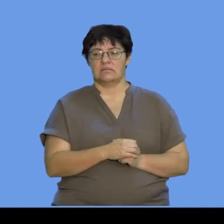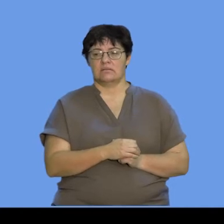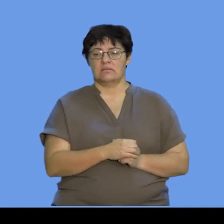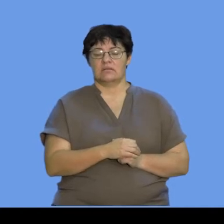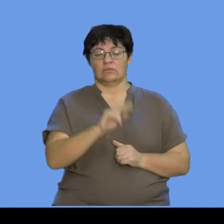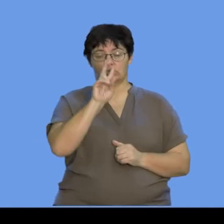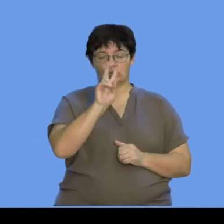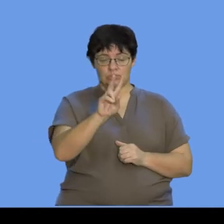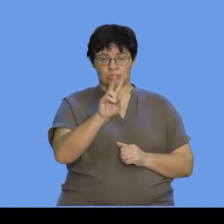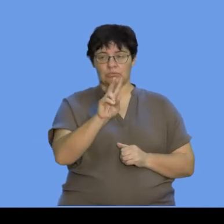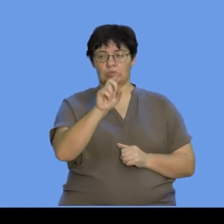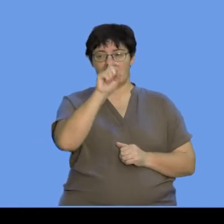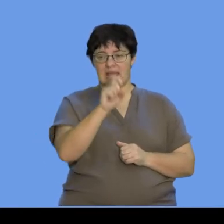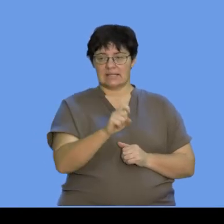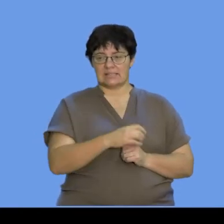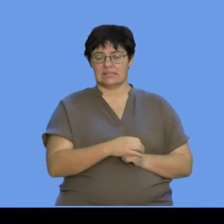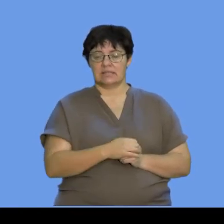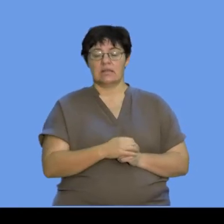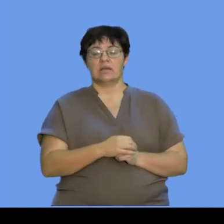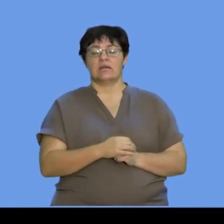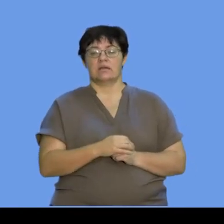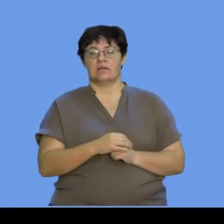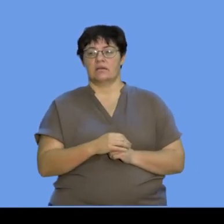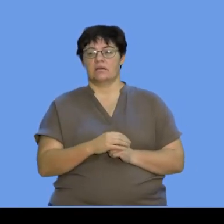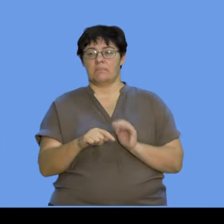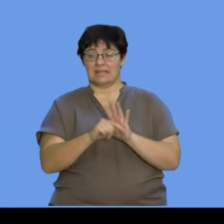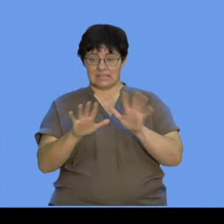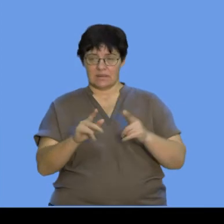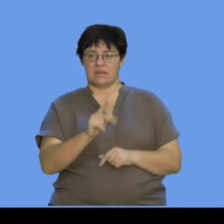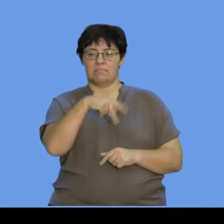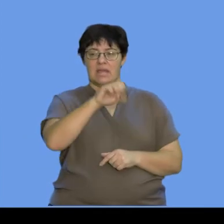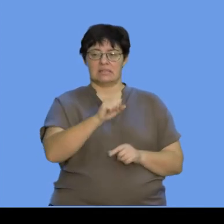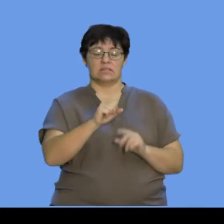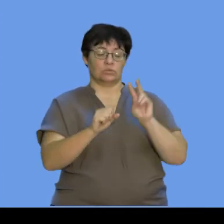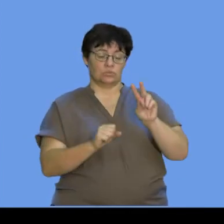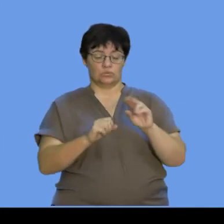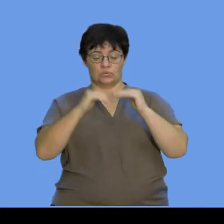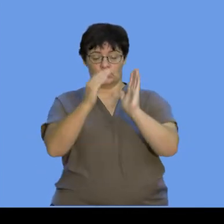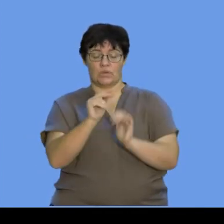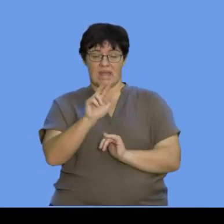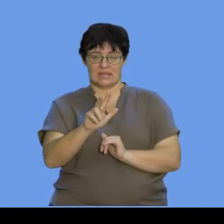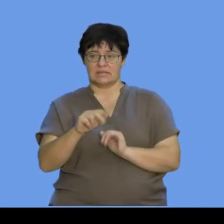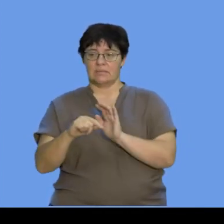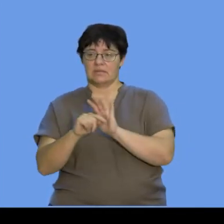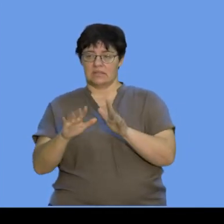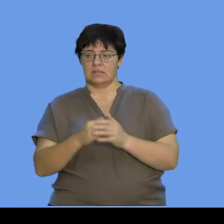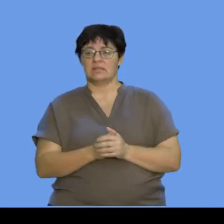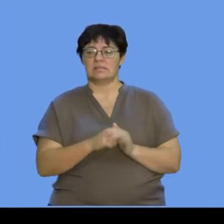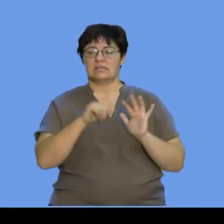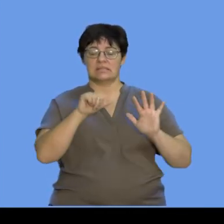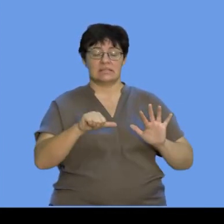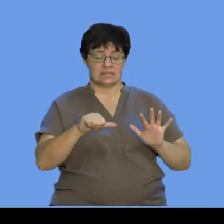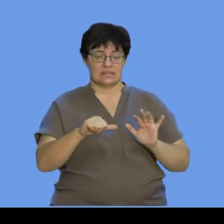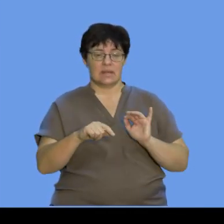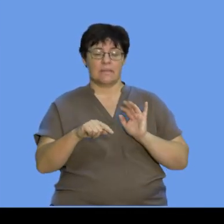to 2 multiplied by 8 minus 10, which is 16 minus 10, which